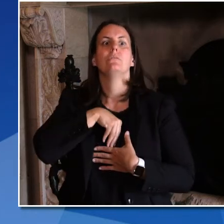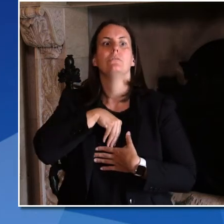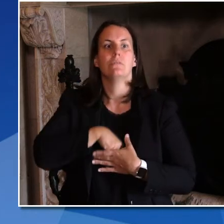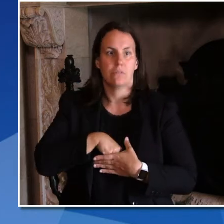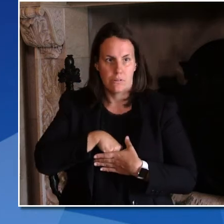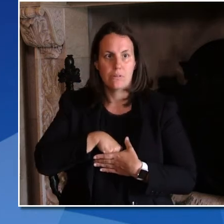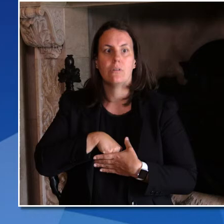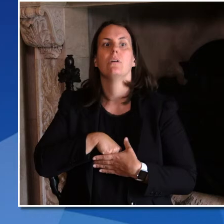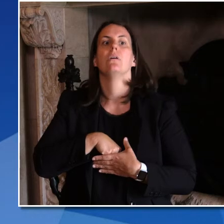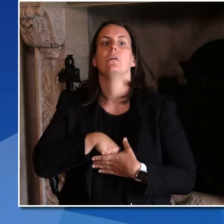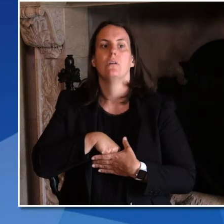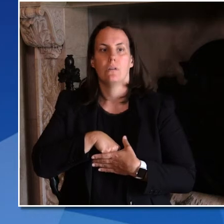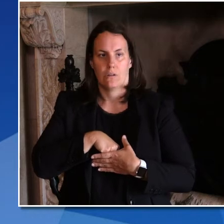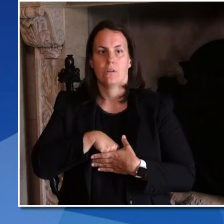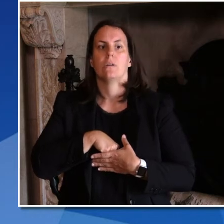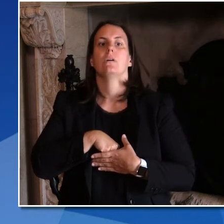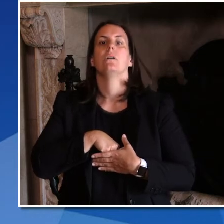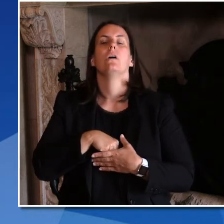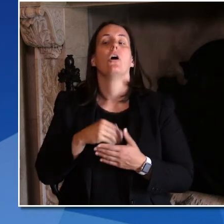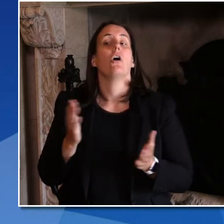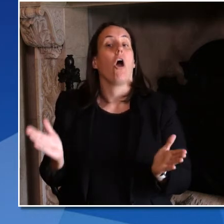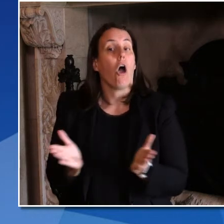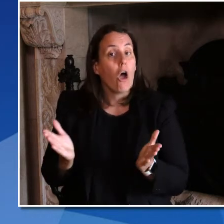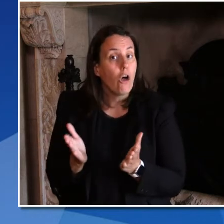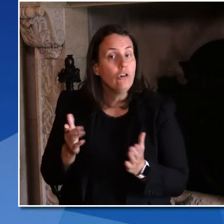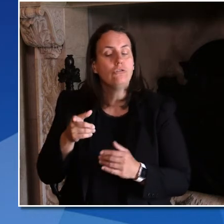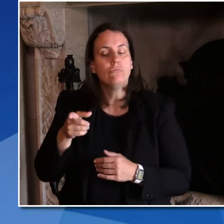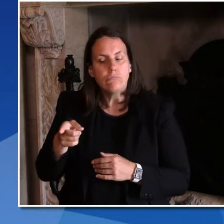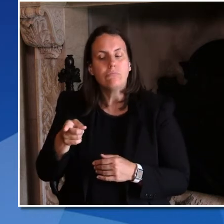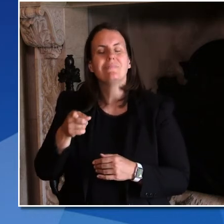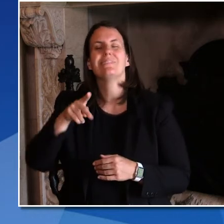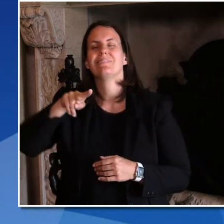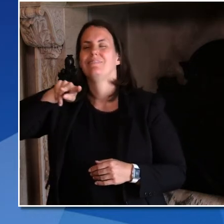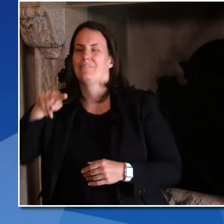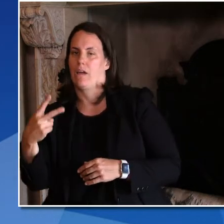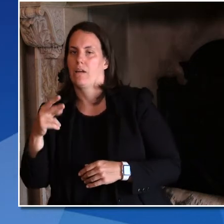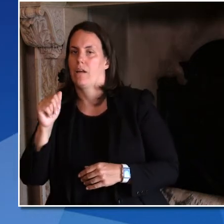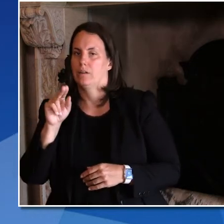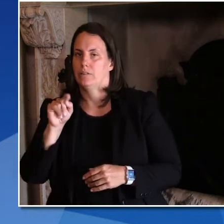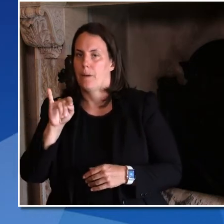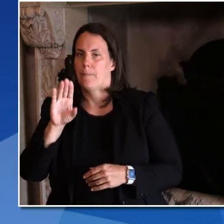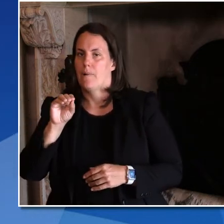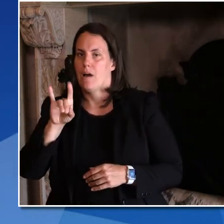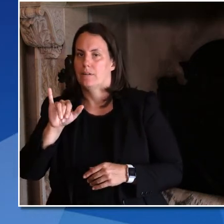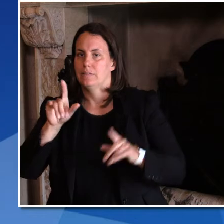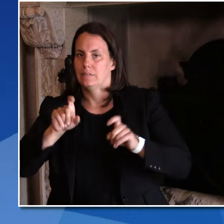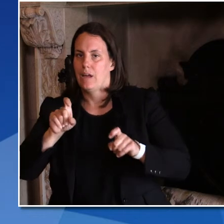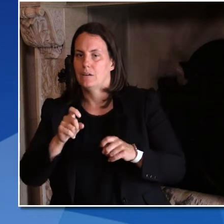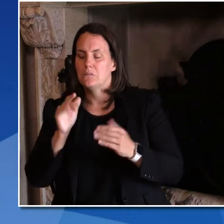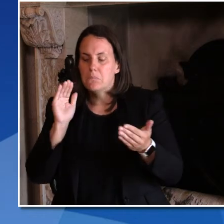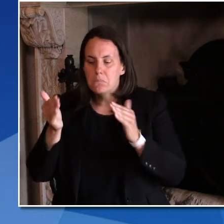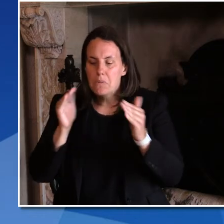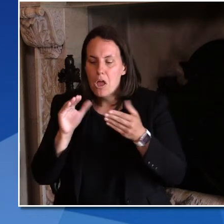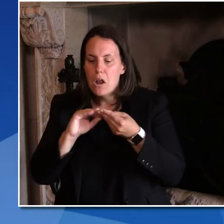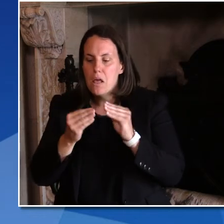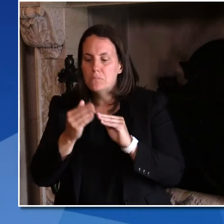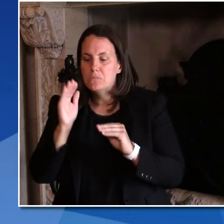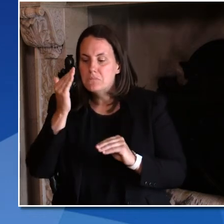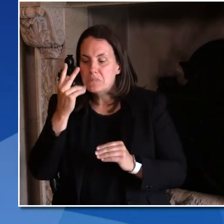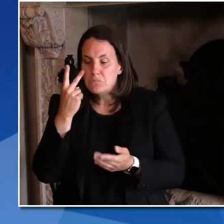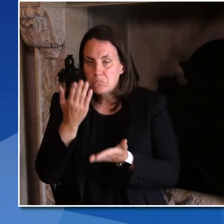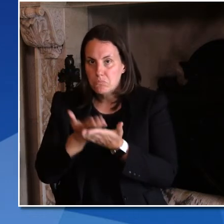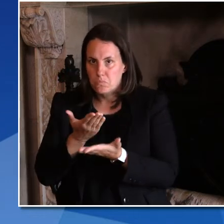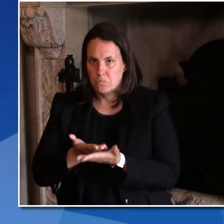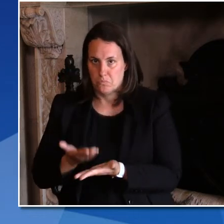this study design. And I'm also wondering which manufacturer or manufacturers you've settled on, if you have settled